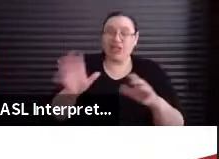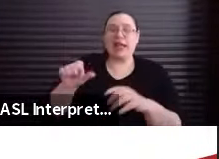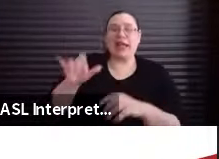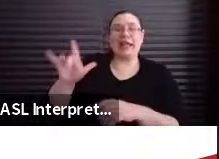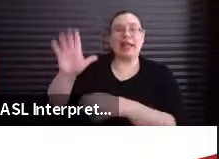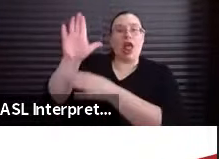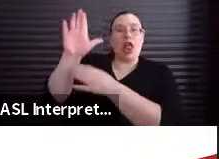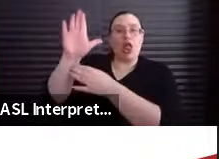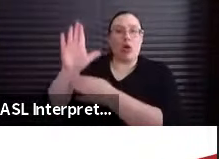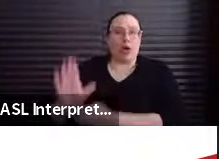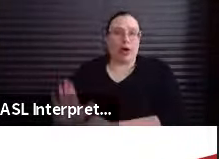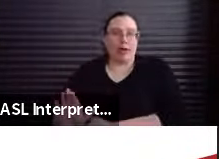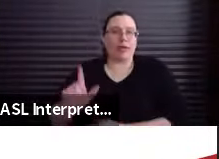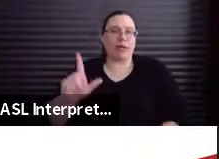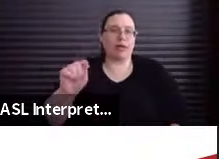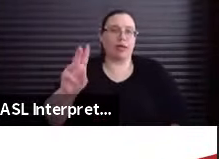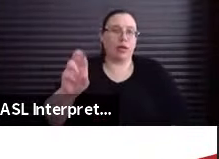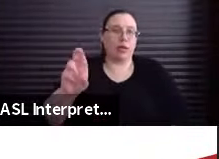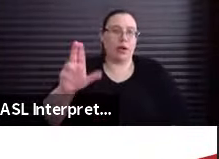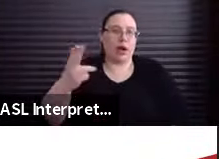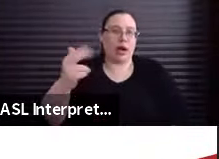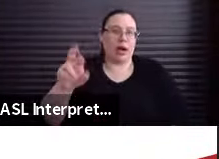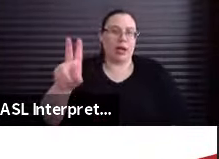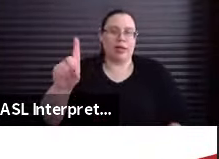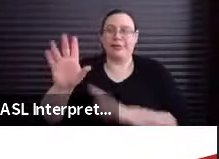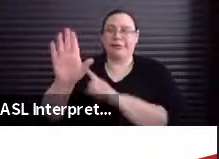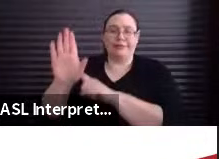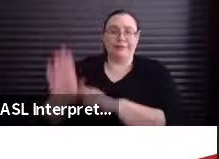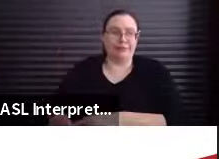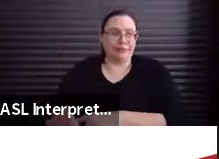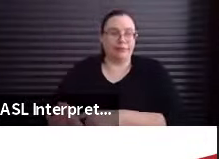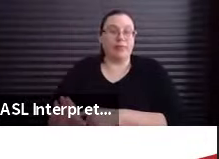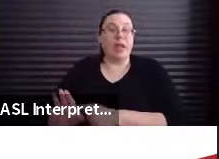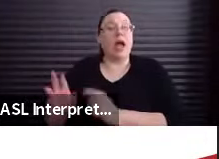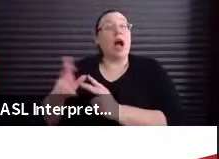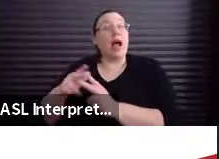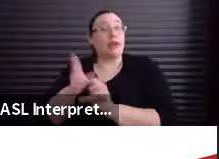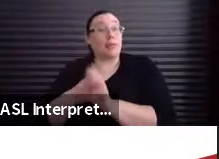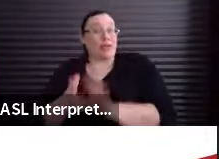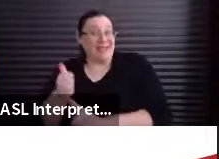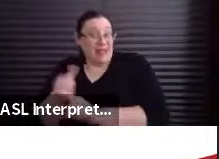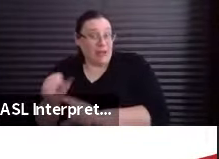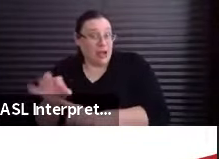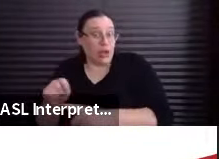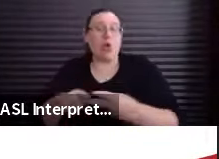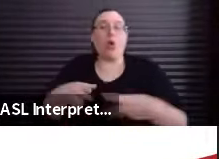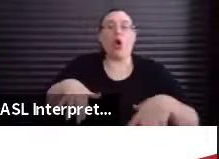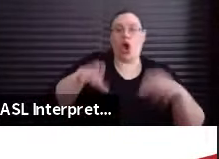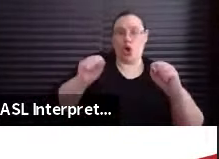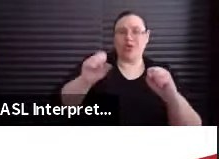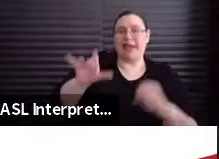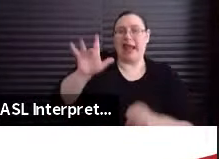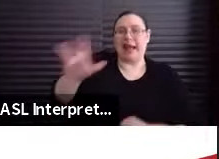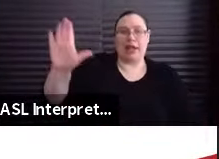hand as the participant, and also the host can also do that once that question has been answered.